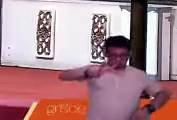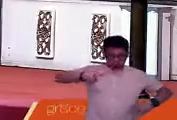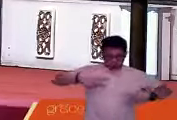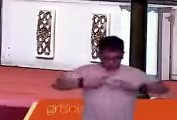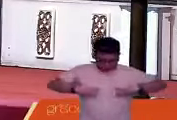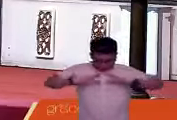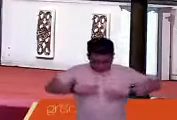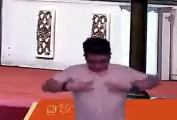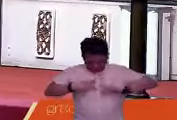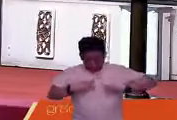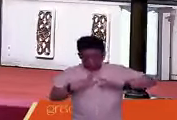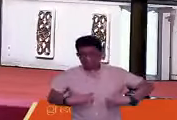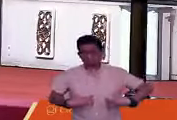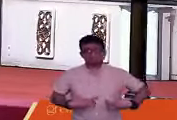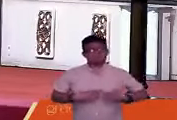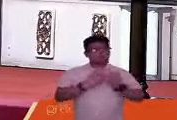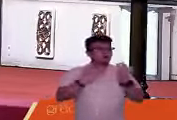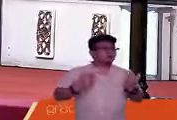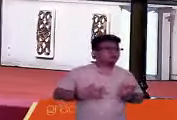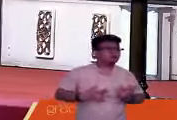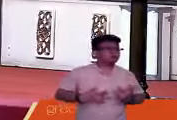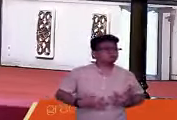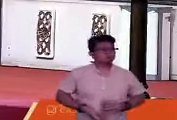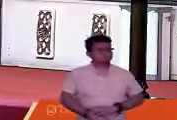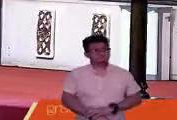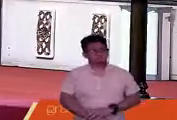ang uban gani, wala pa operize kasing-kasing, patay na.